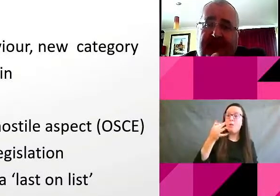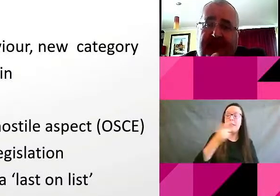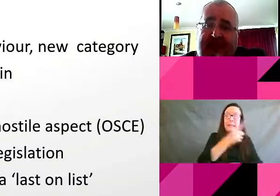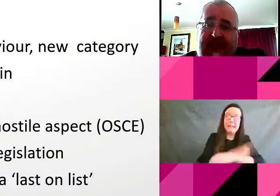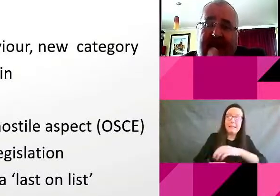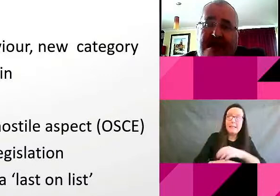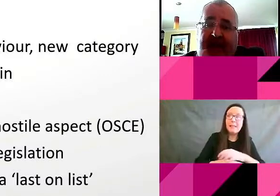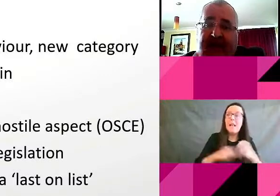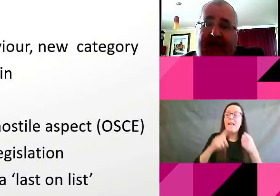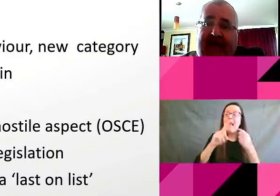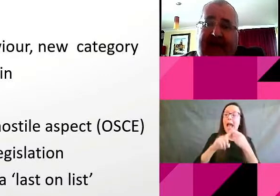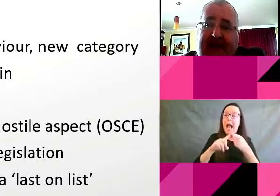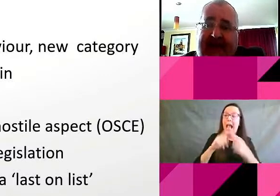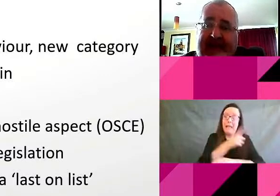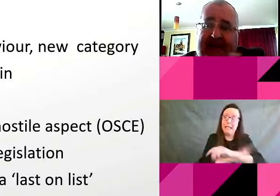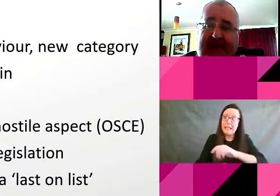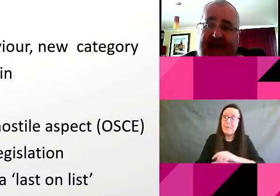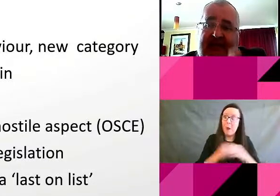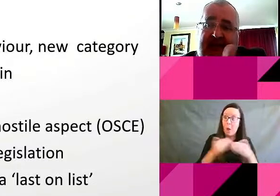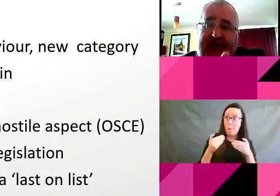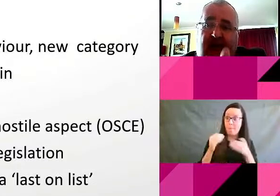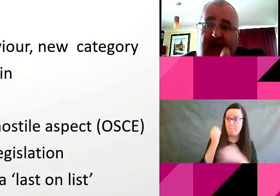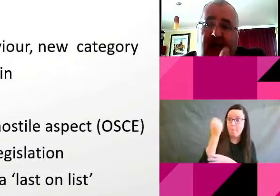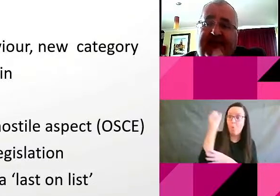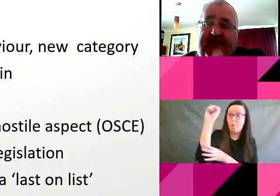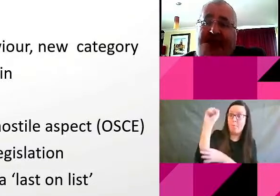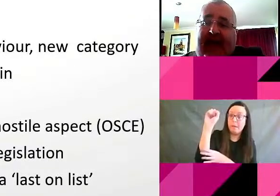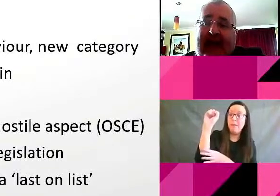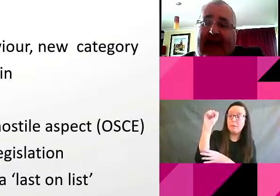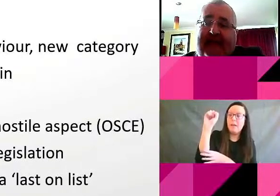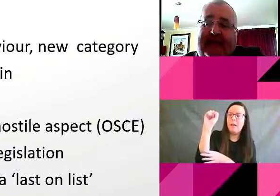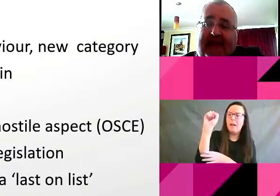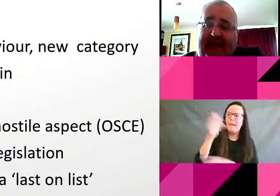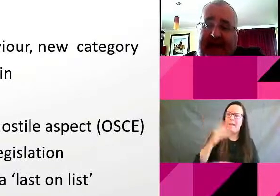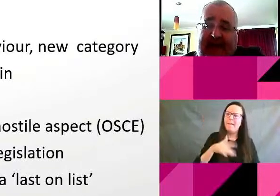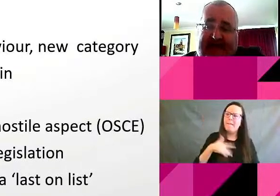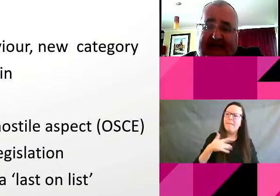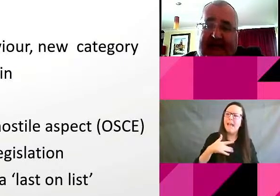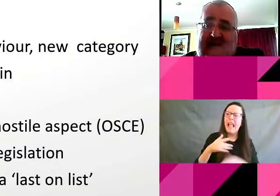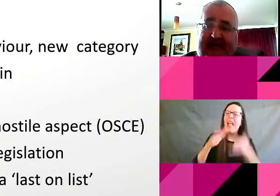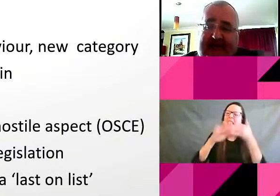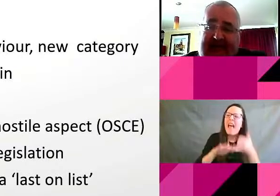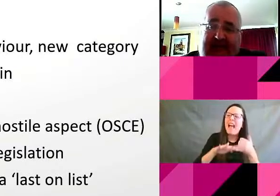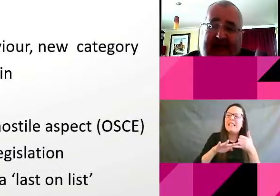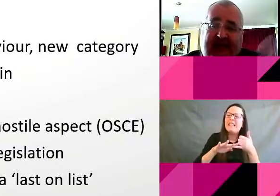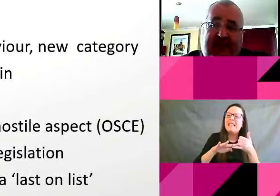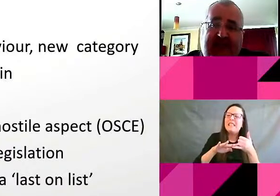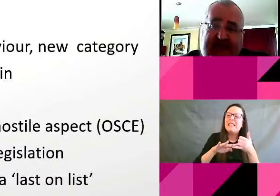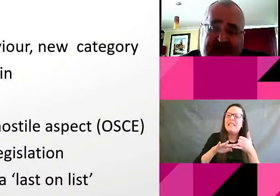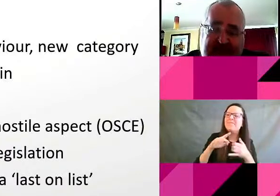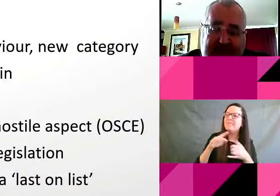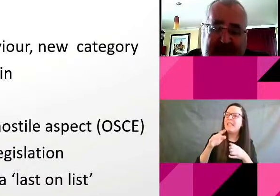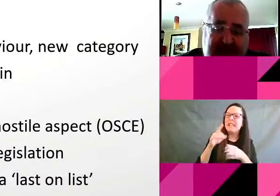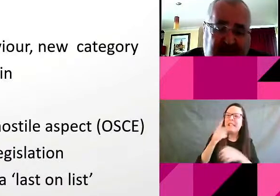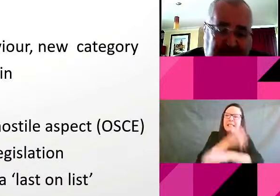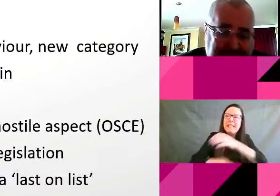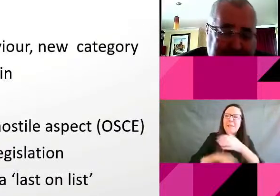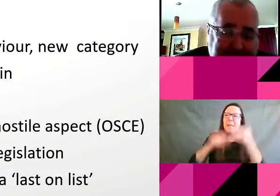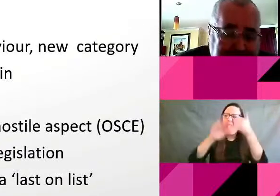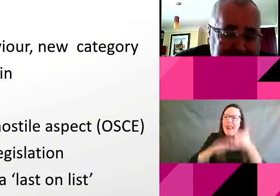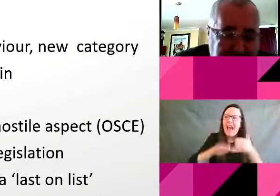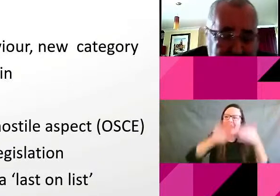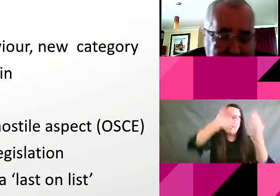disability movement feeling that disability is often a last on the list, that it's added sometime